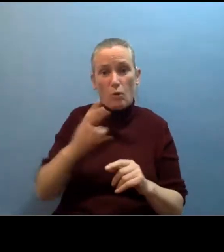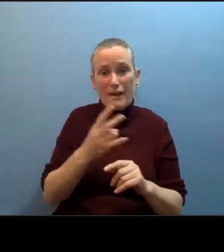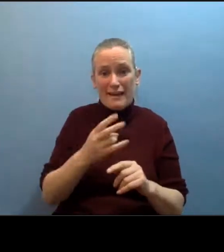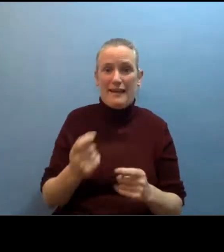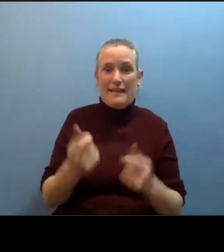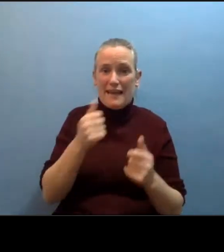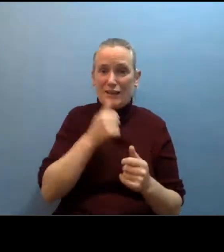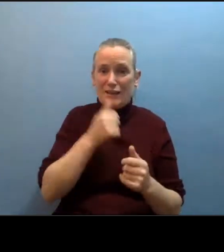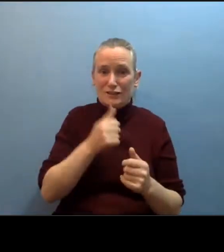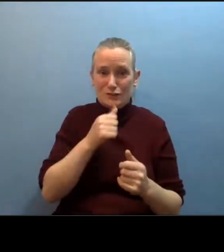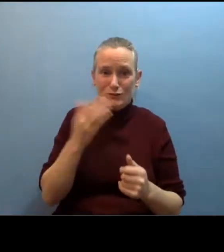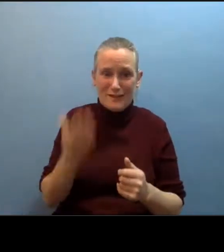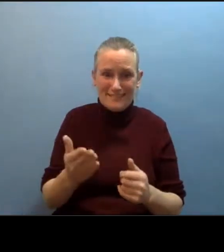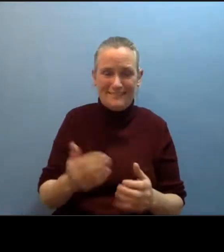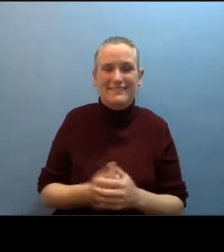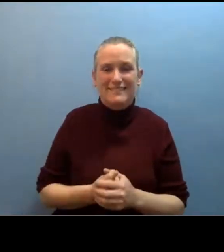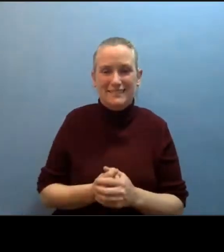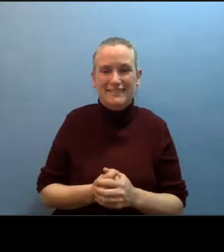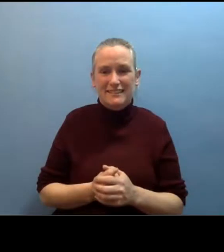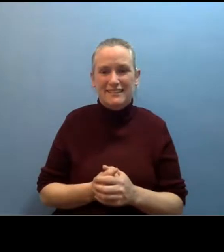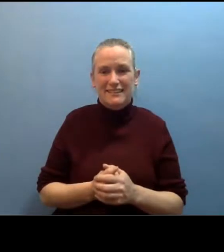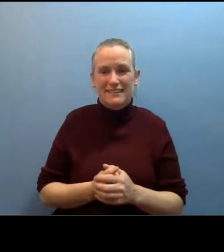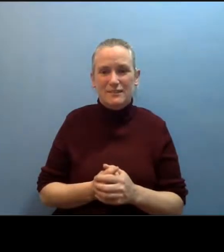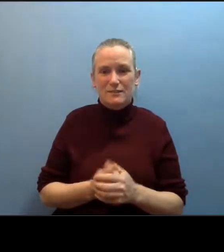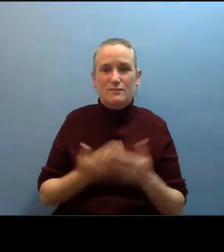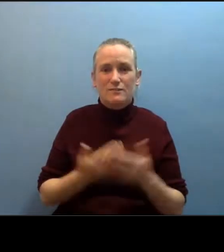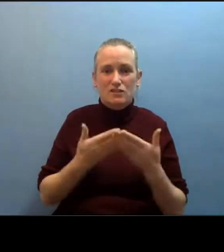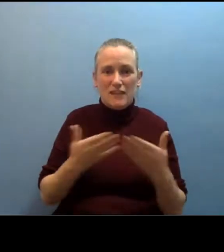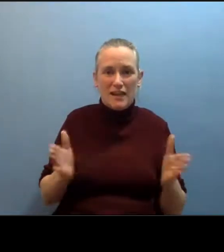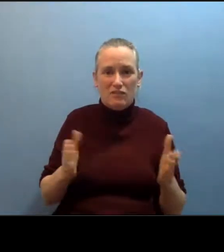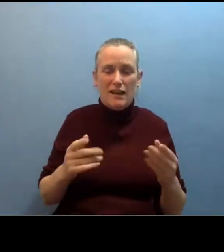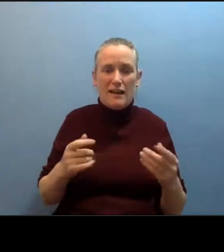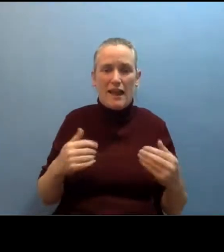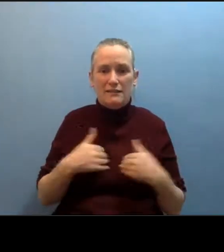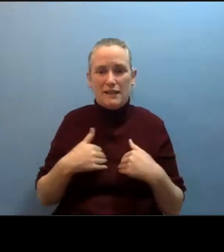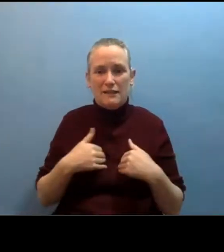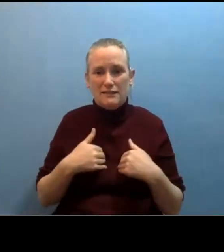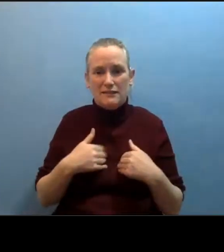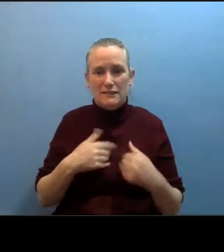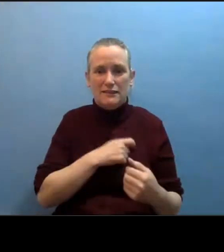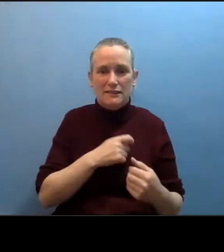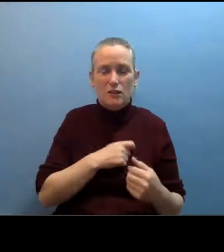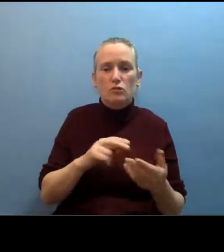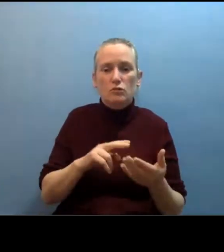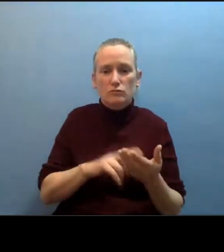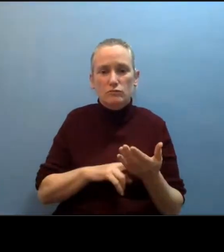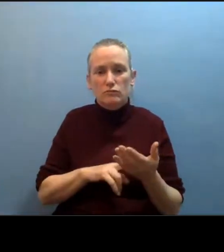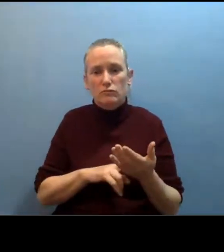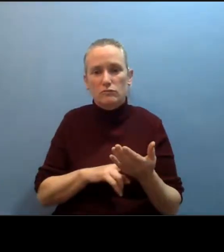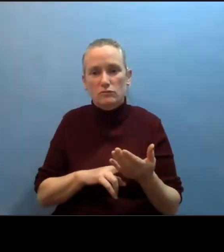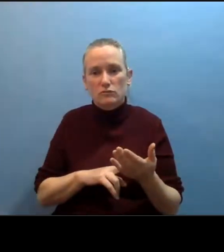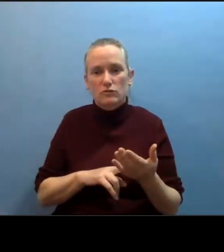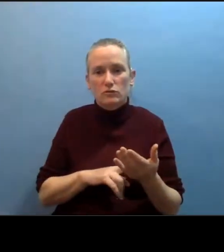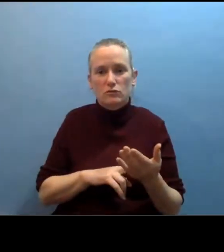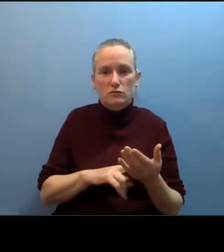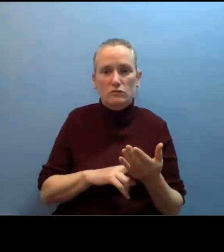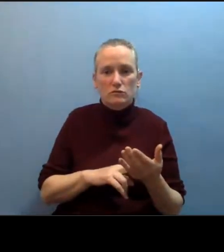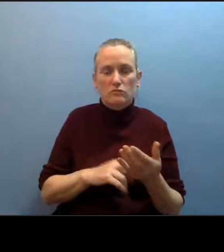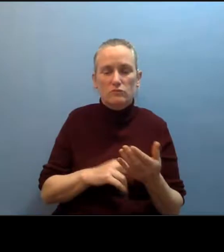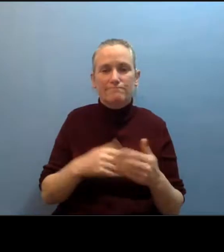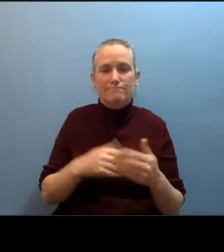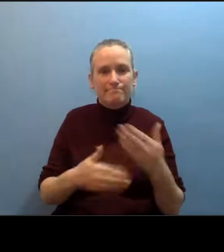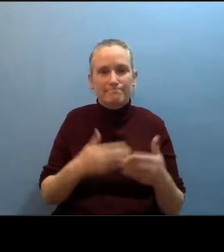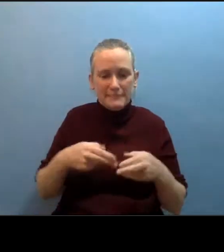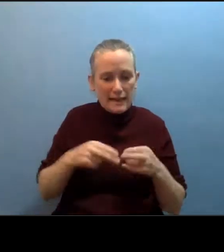to it. In terms of general anxiety management techniques and approaches, still using those regardless of